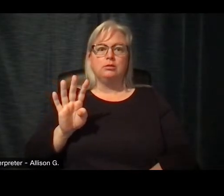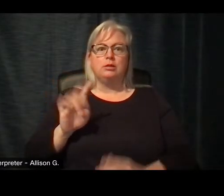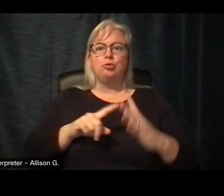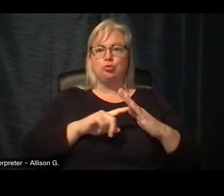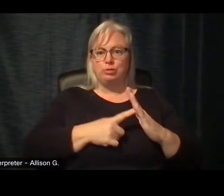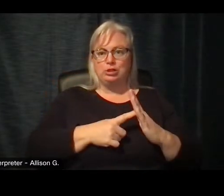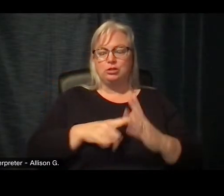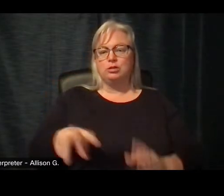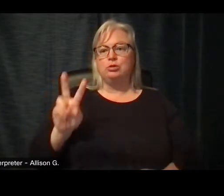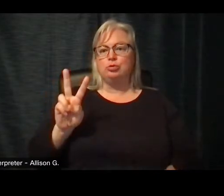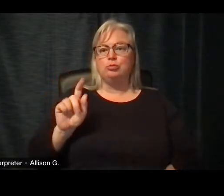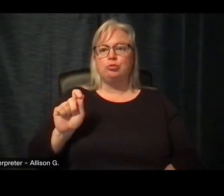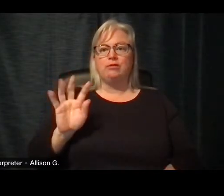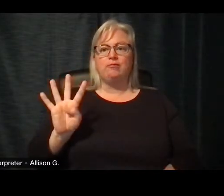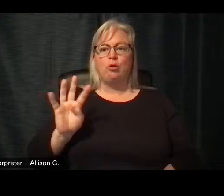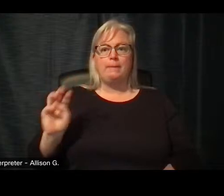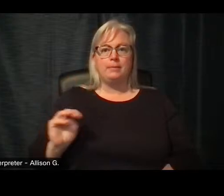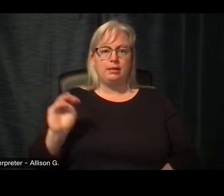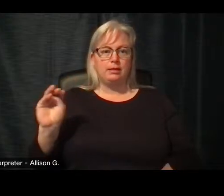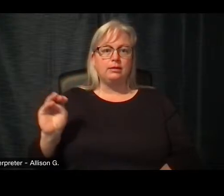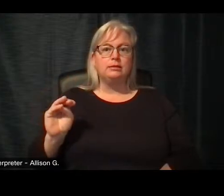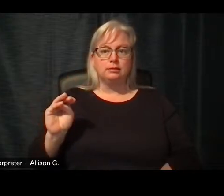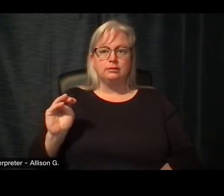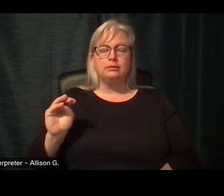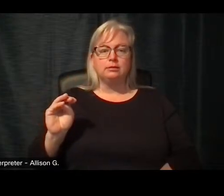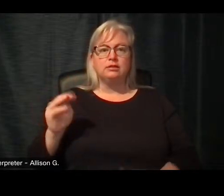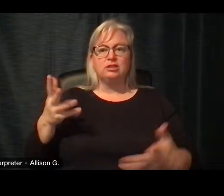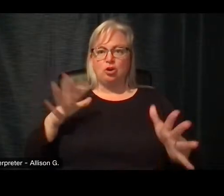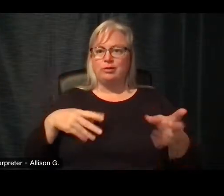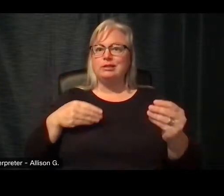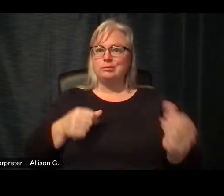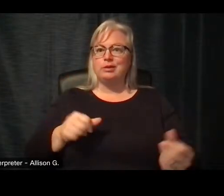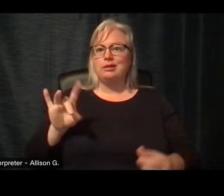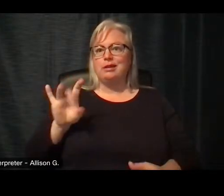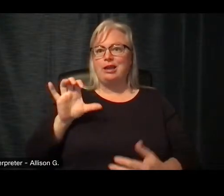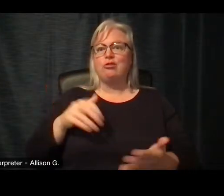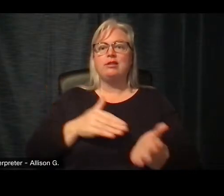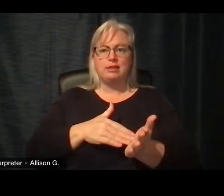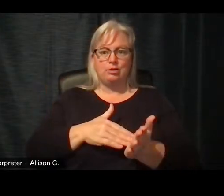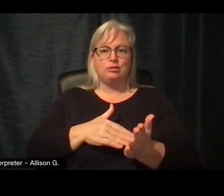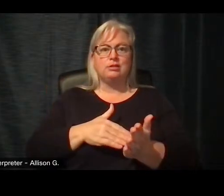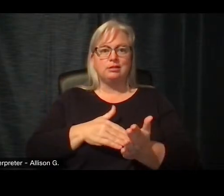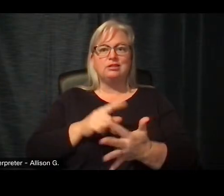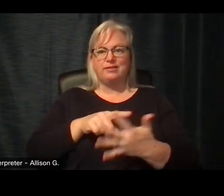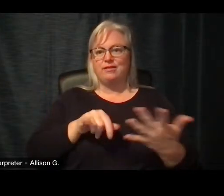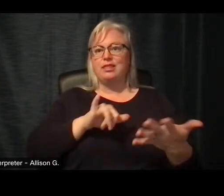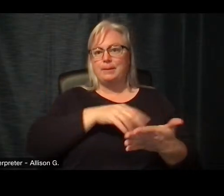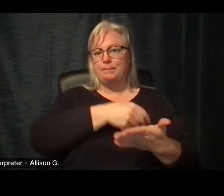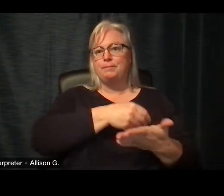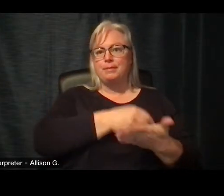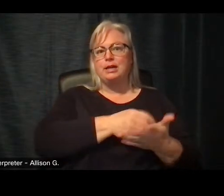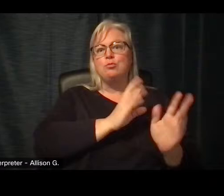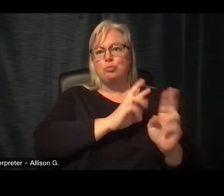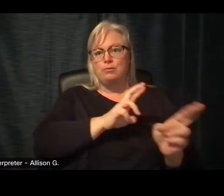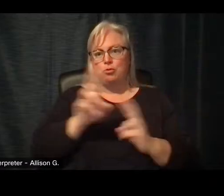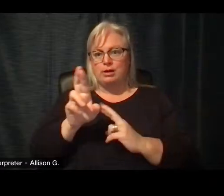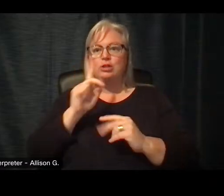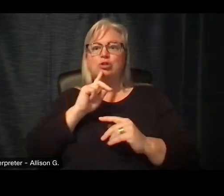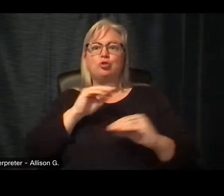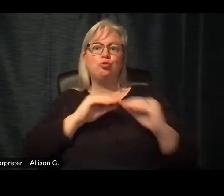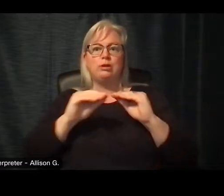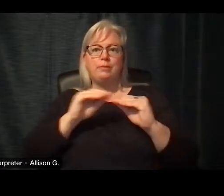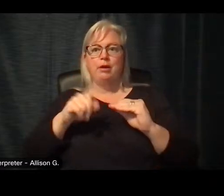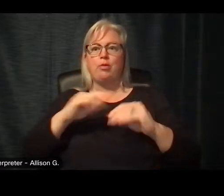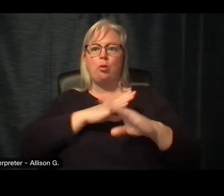had $2.4 million. We've already spent $800,000 of those funds in preparation to repair those